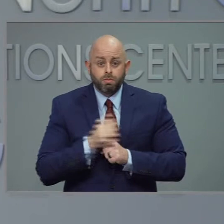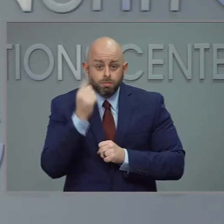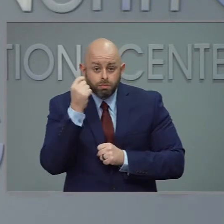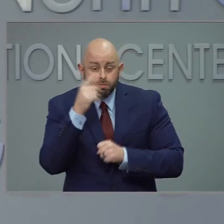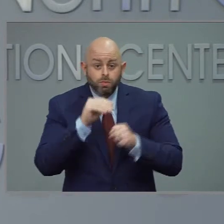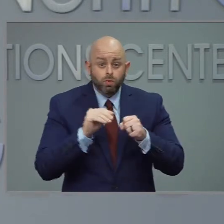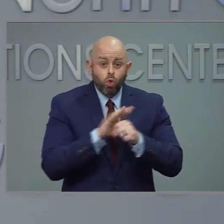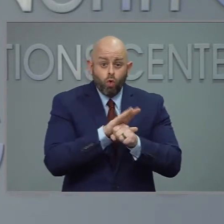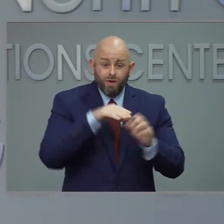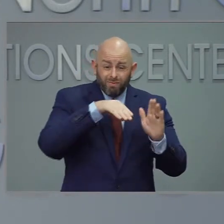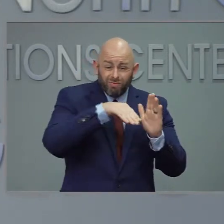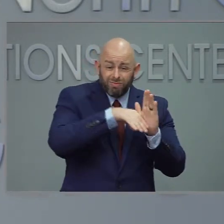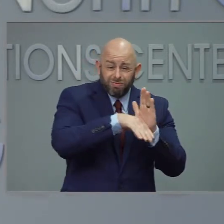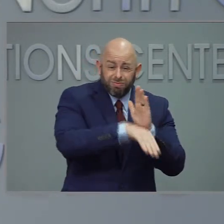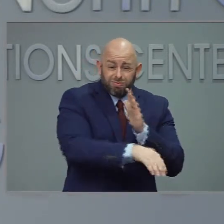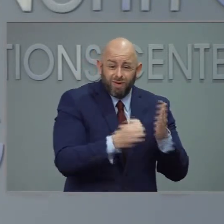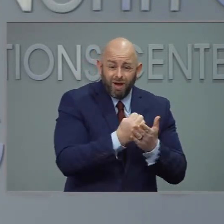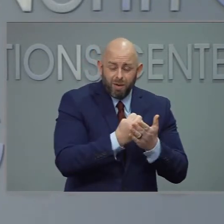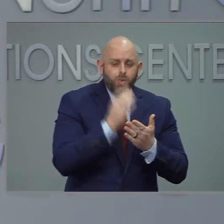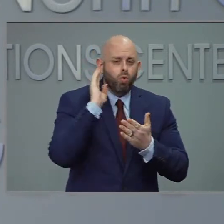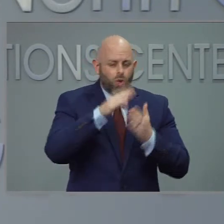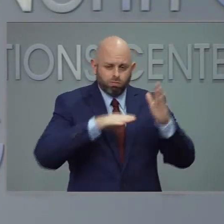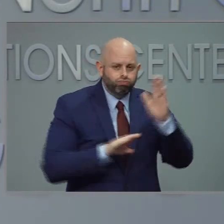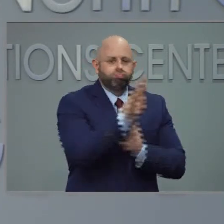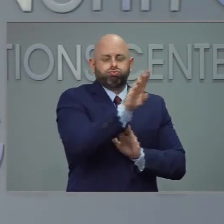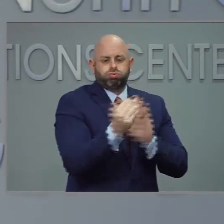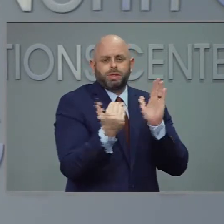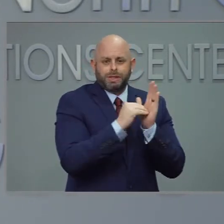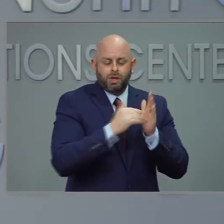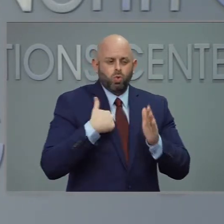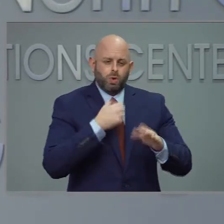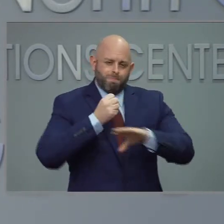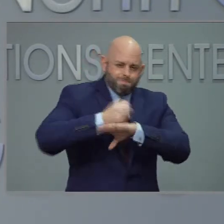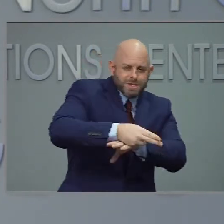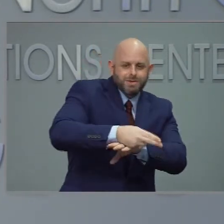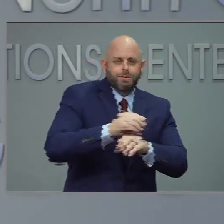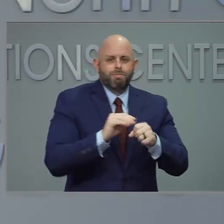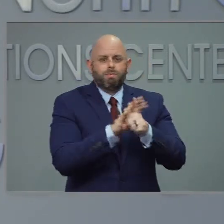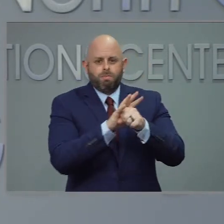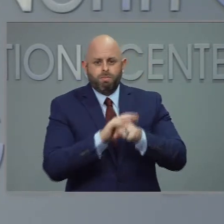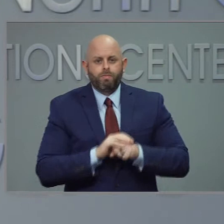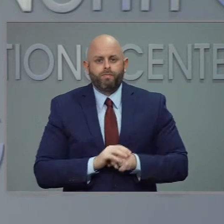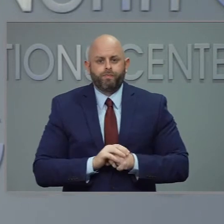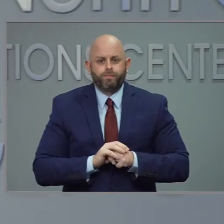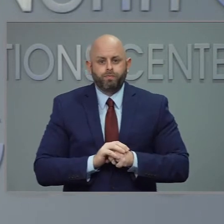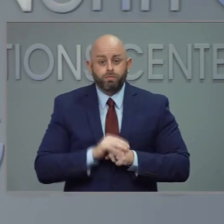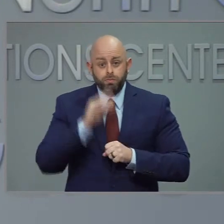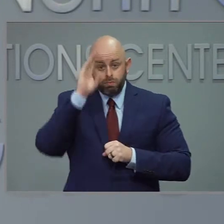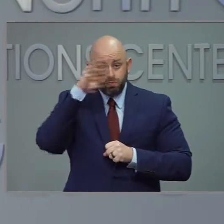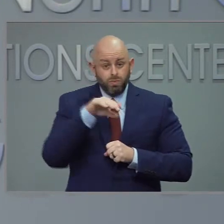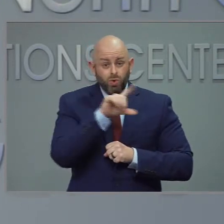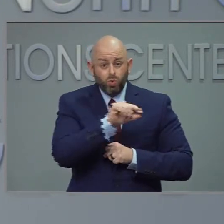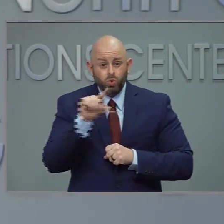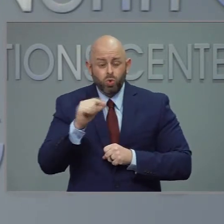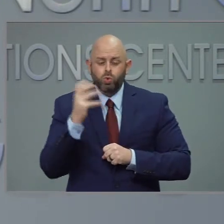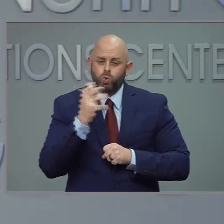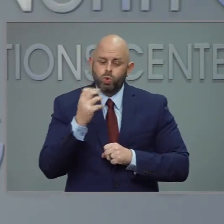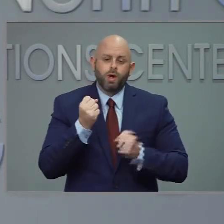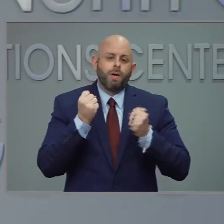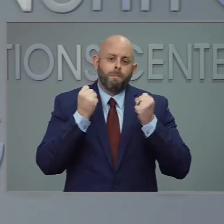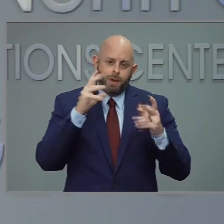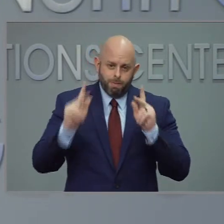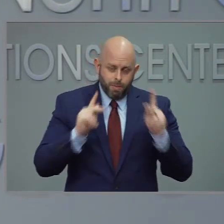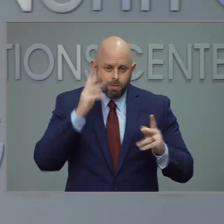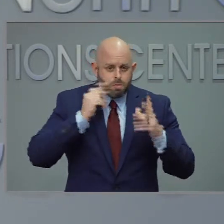behind us as we beat this pandemic. There's no doubt that this last year has left many people